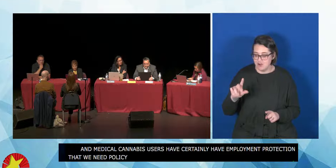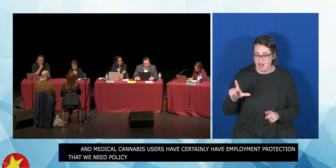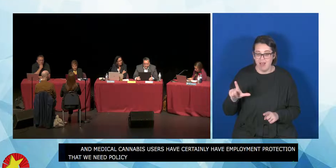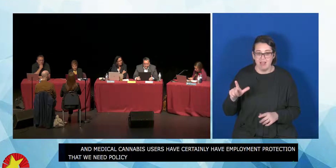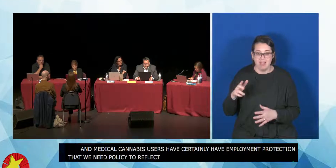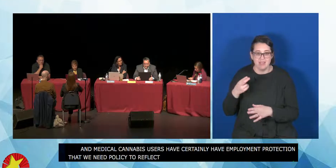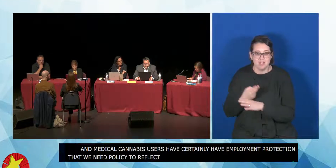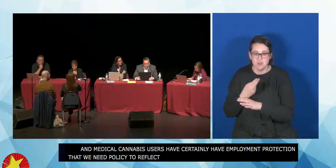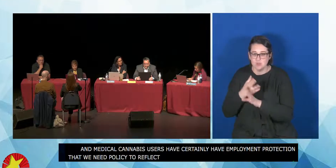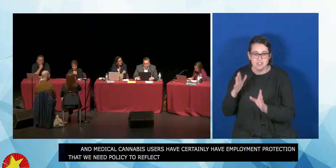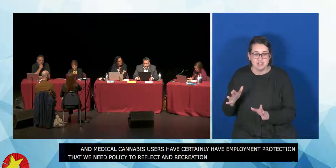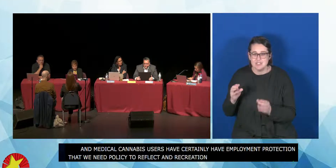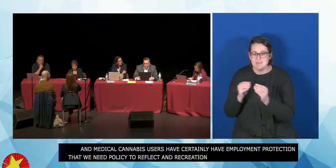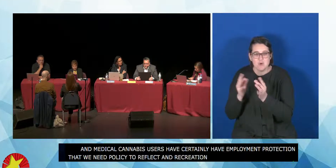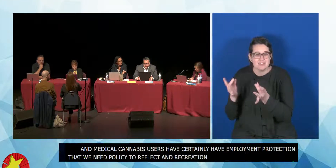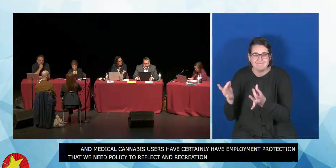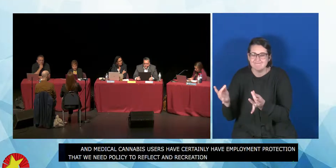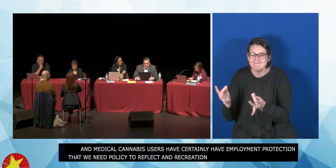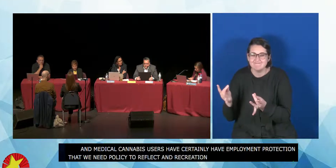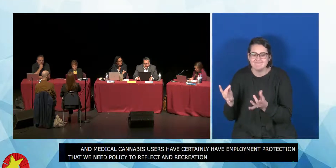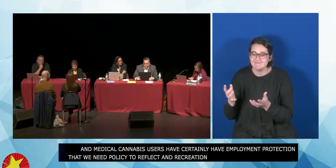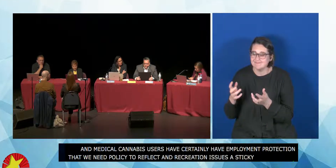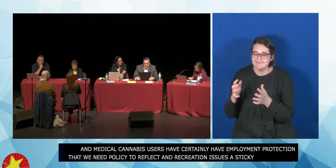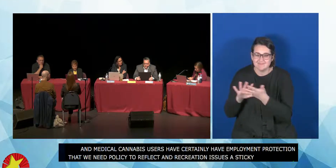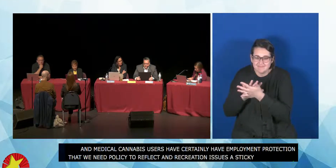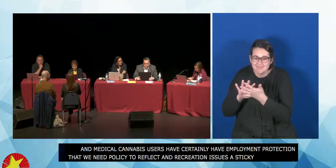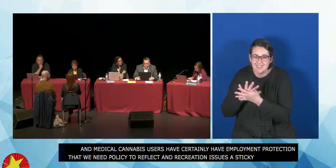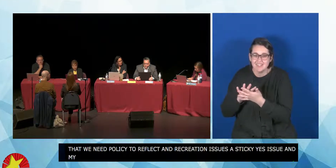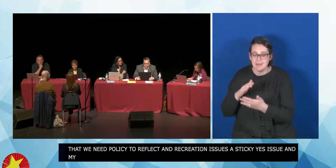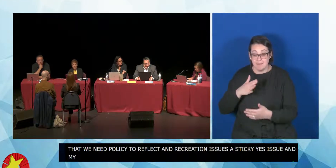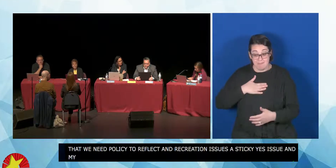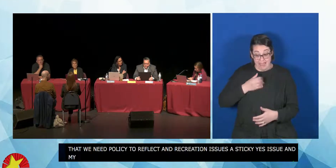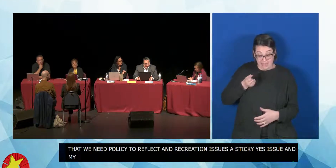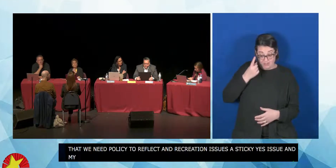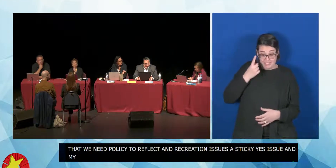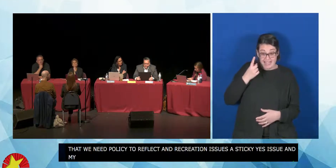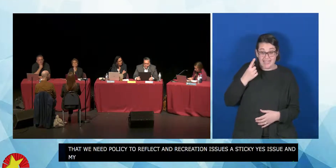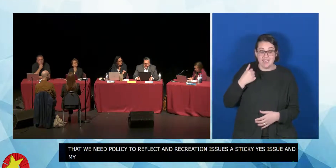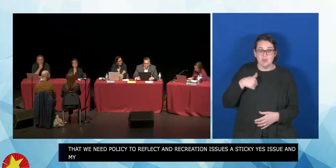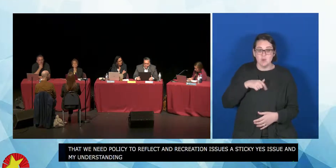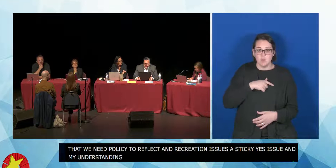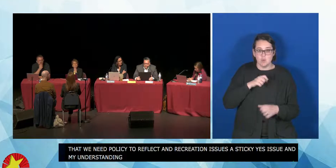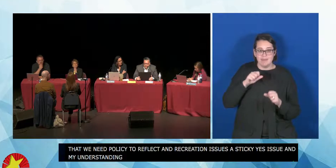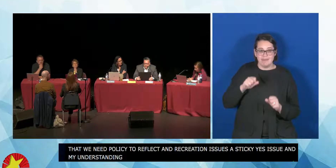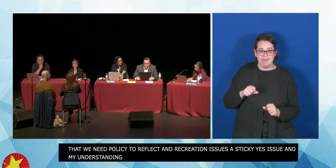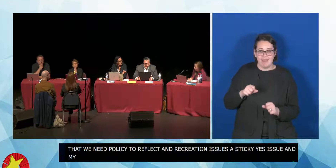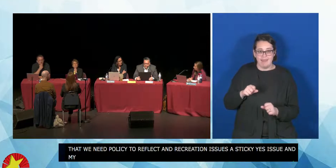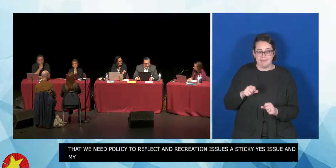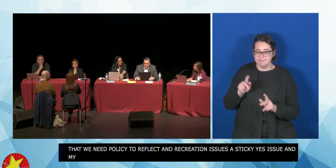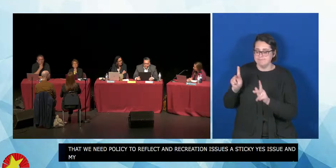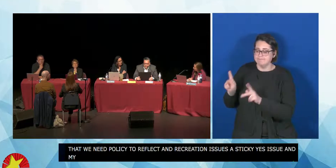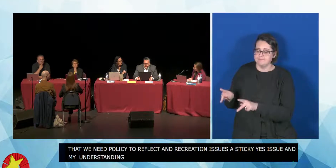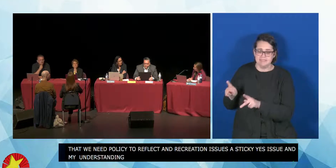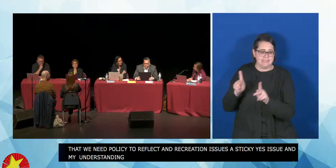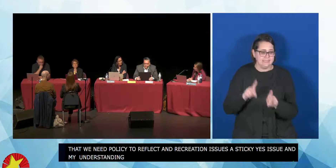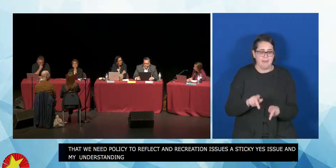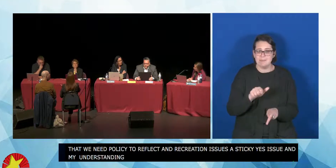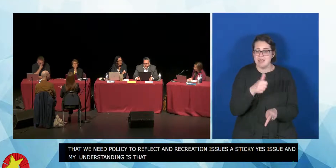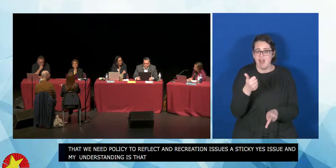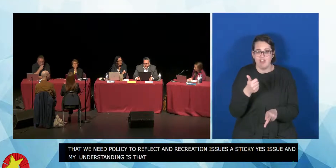My understanding is that we can treat recreational cannabis use just like other illegal drug